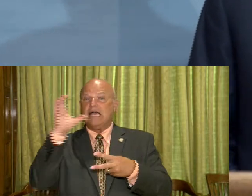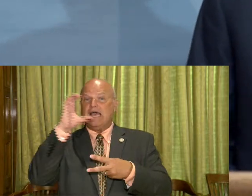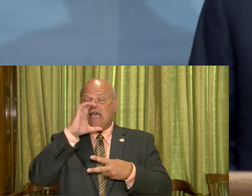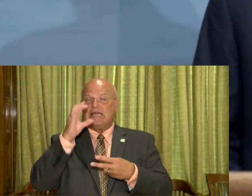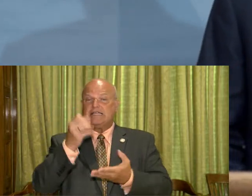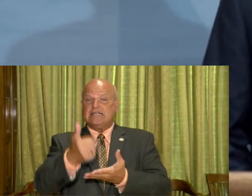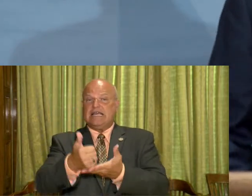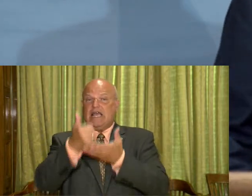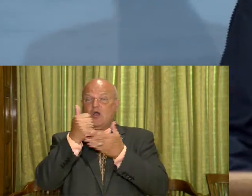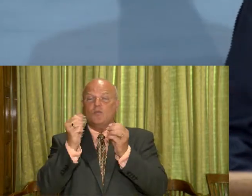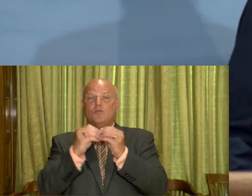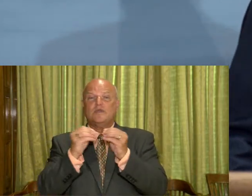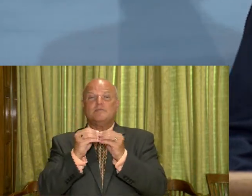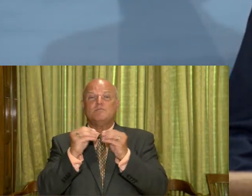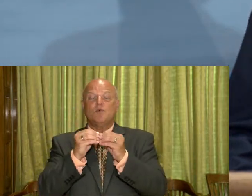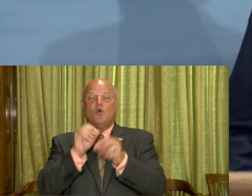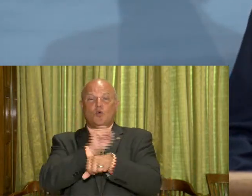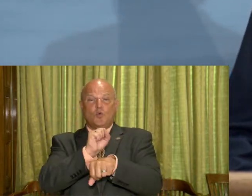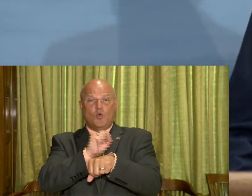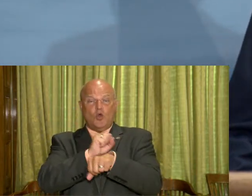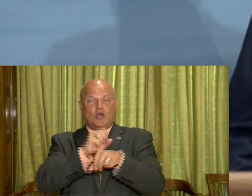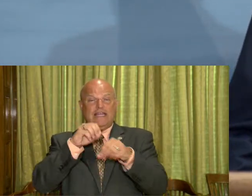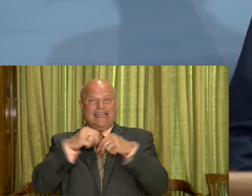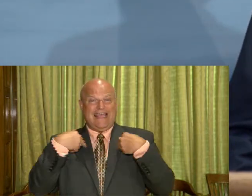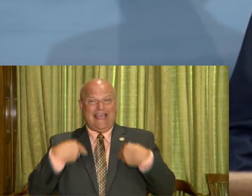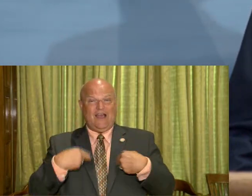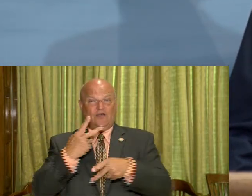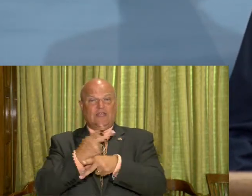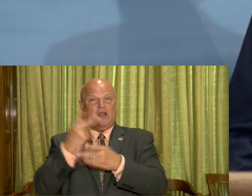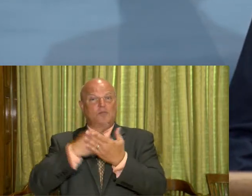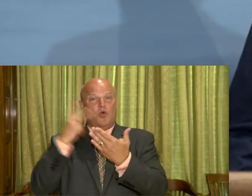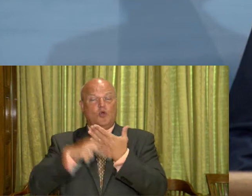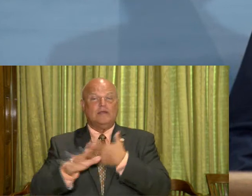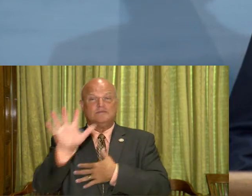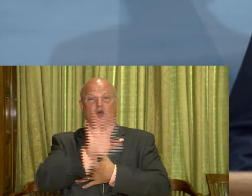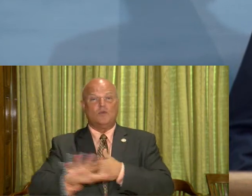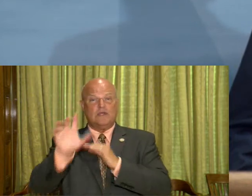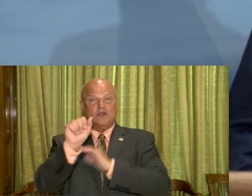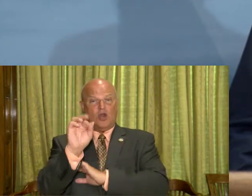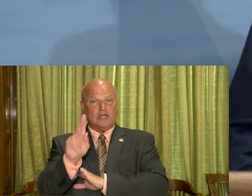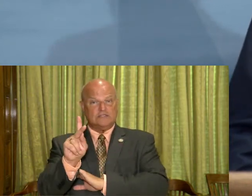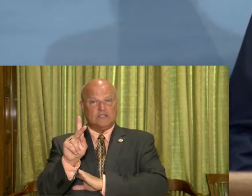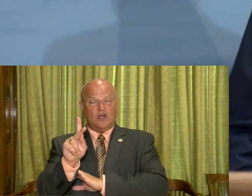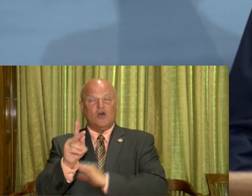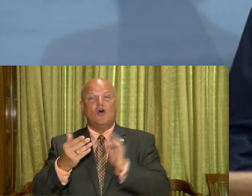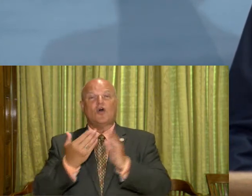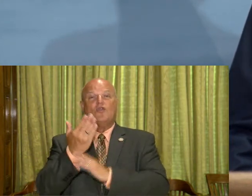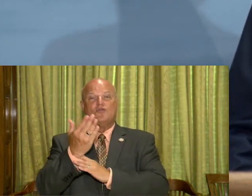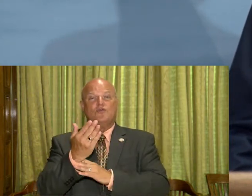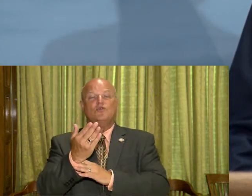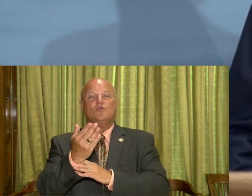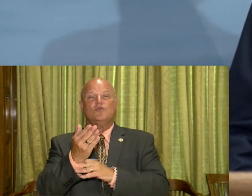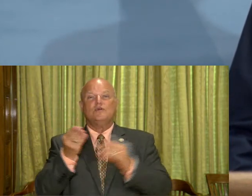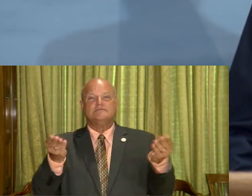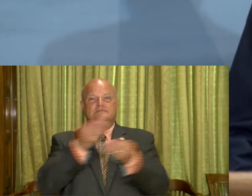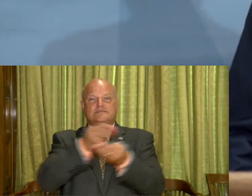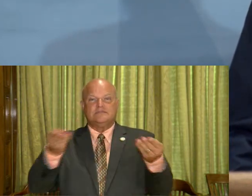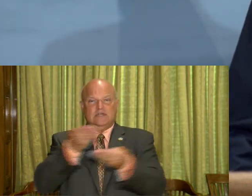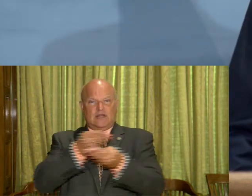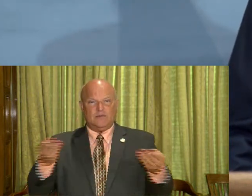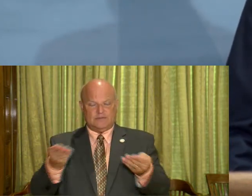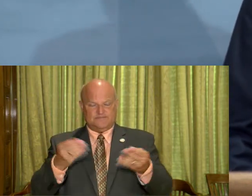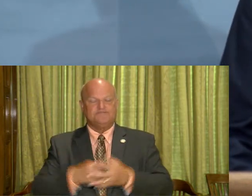staffing assistance in our healthcare programs across Arkansas through our interstate